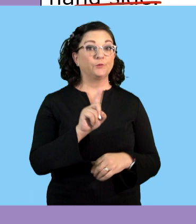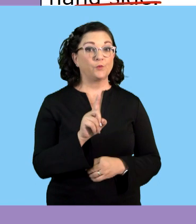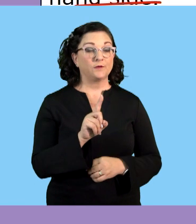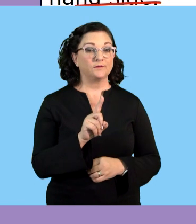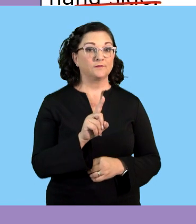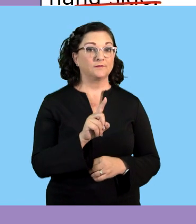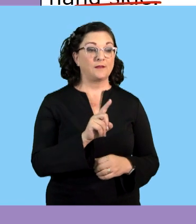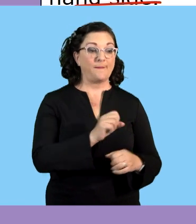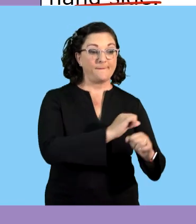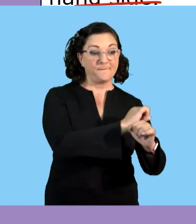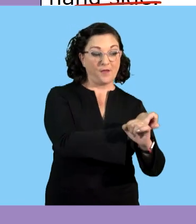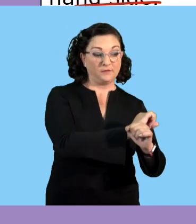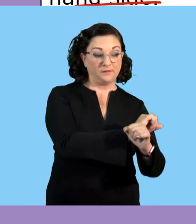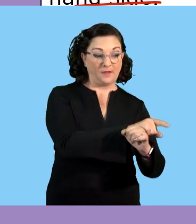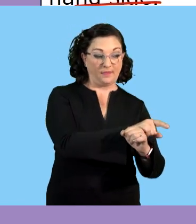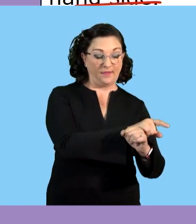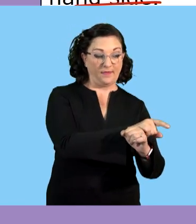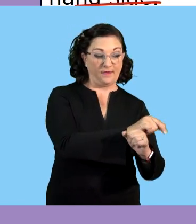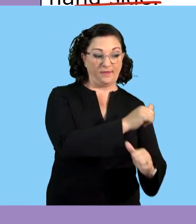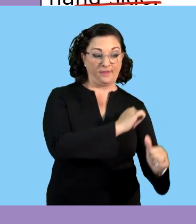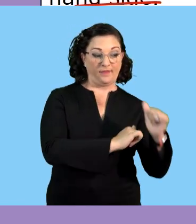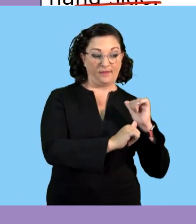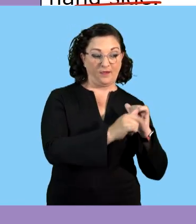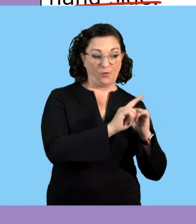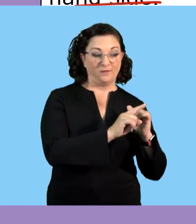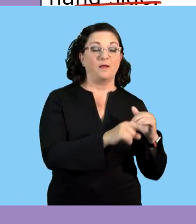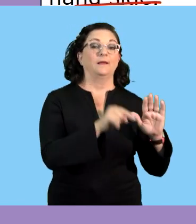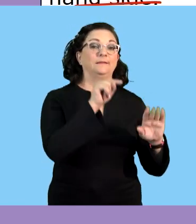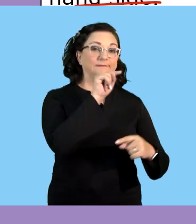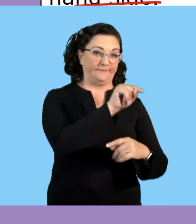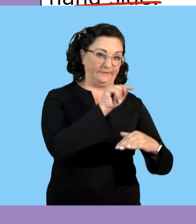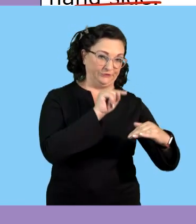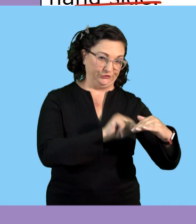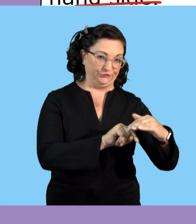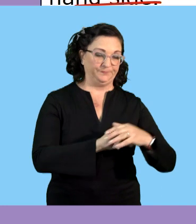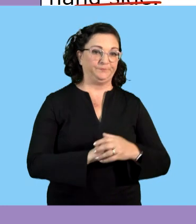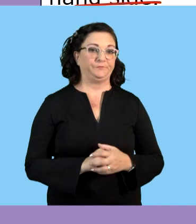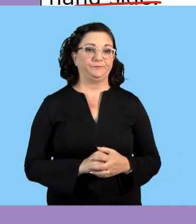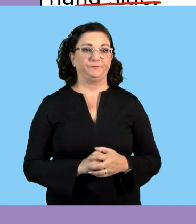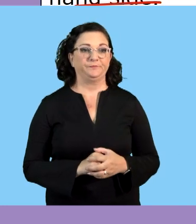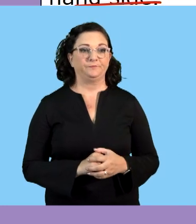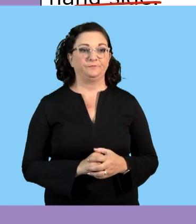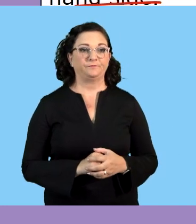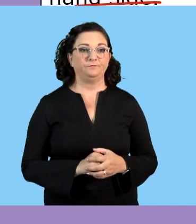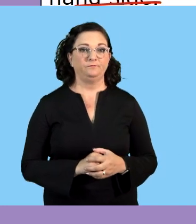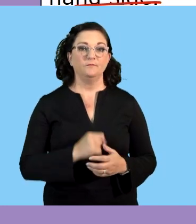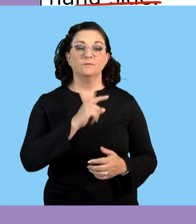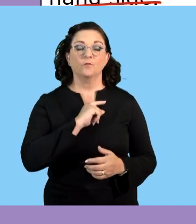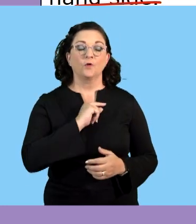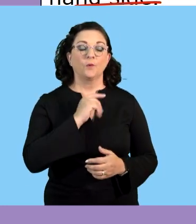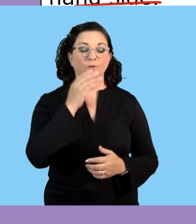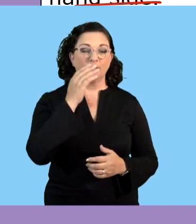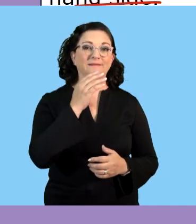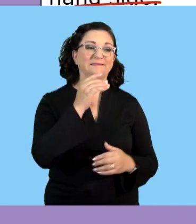the multiplicative inverse, and that is division. So that means that we are going to